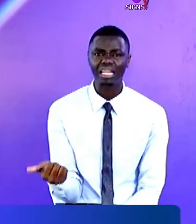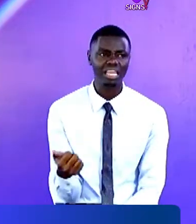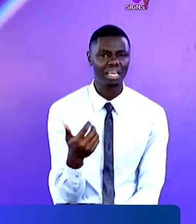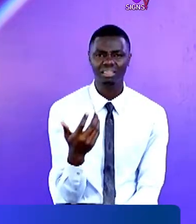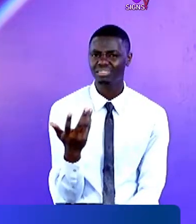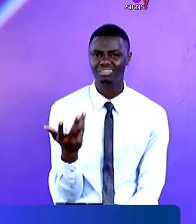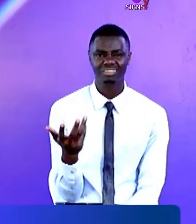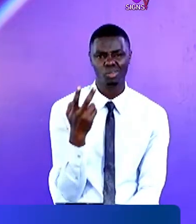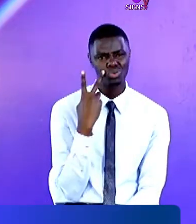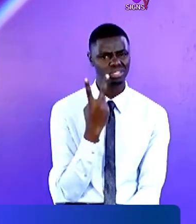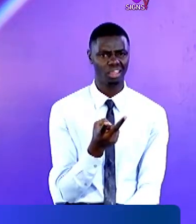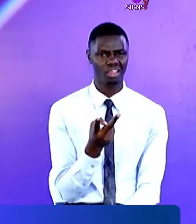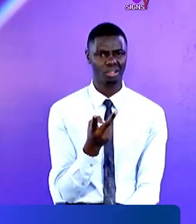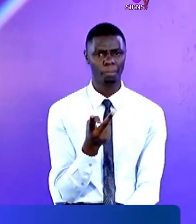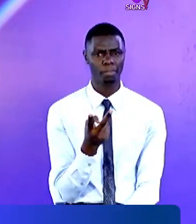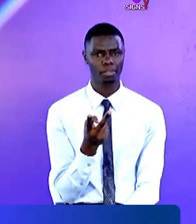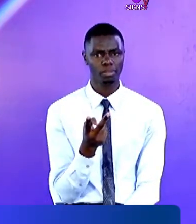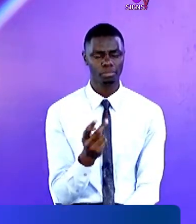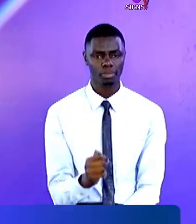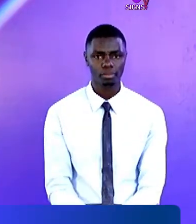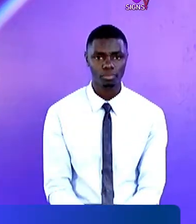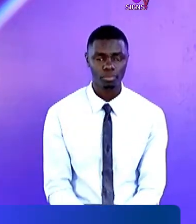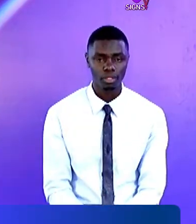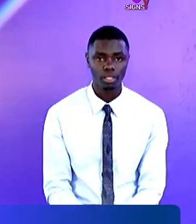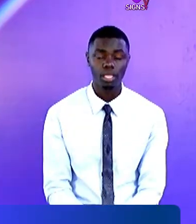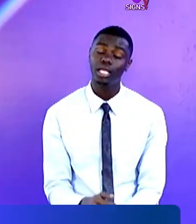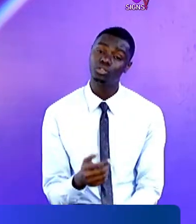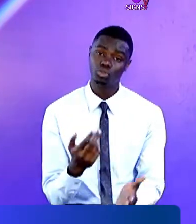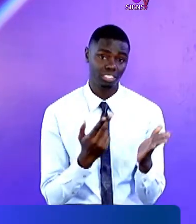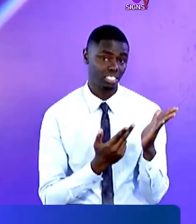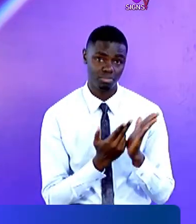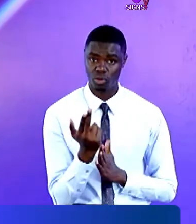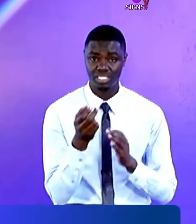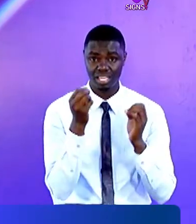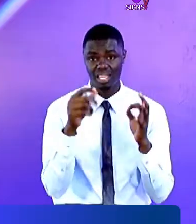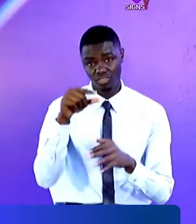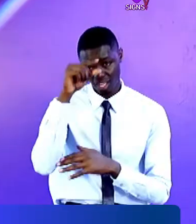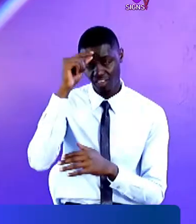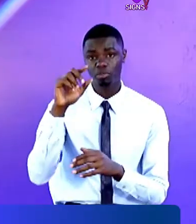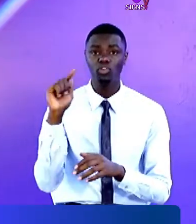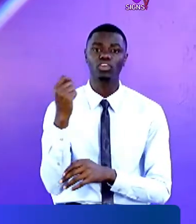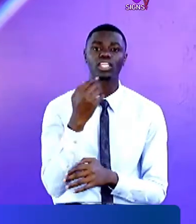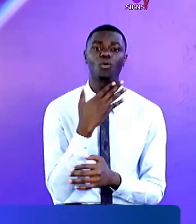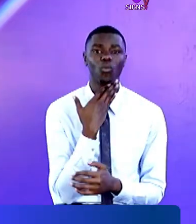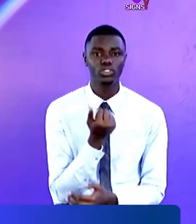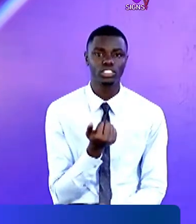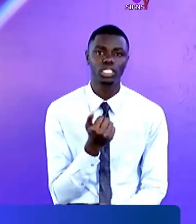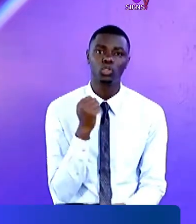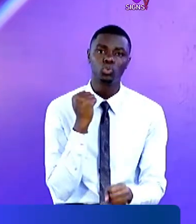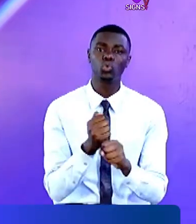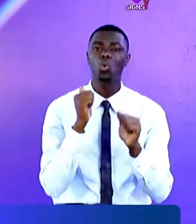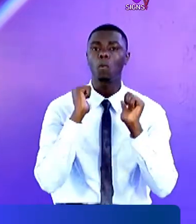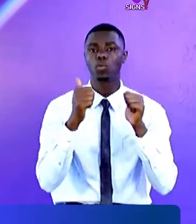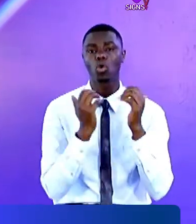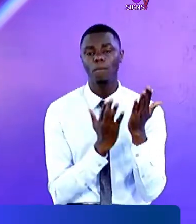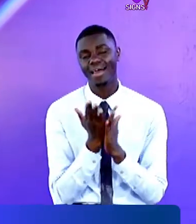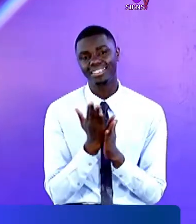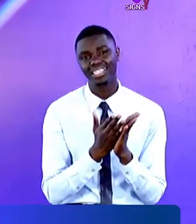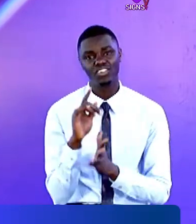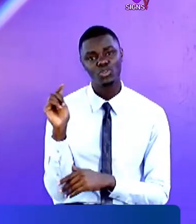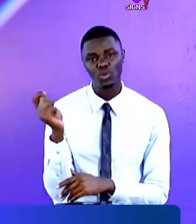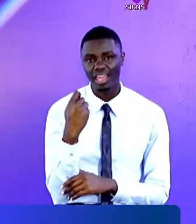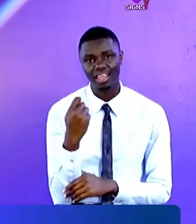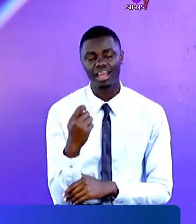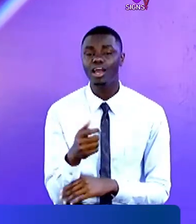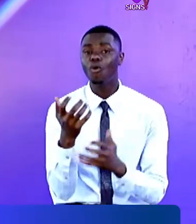G2G? So, Alan, let's be honest. If the government of Kenya wants to do proper service to Kenyans,